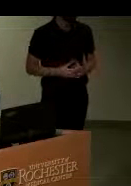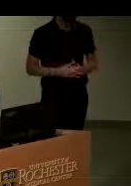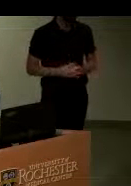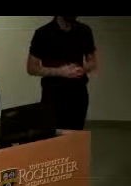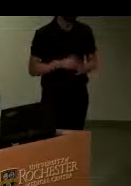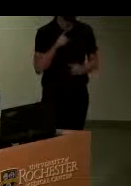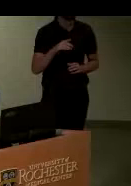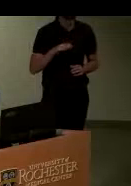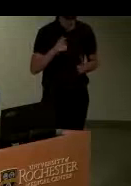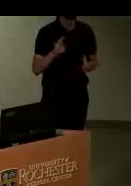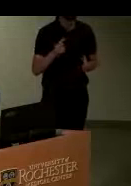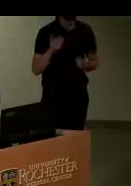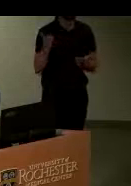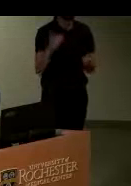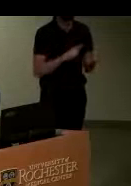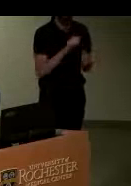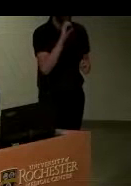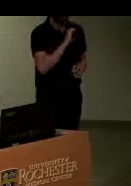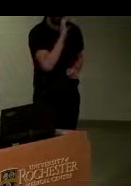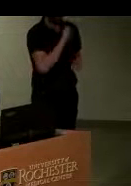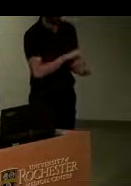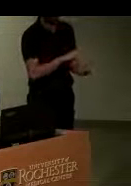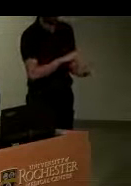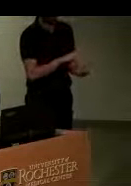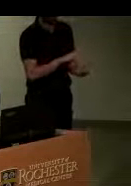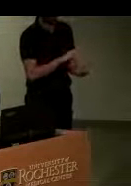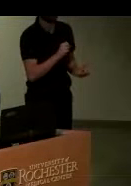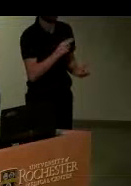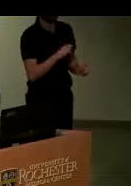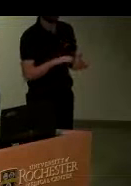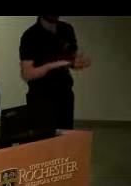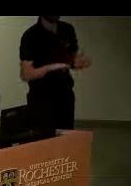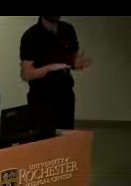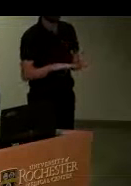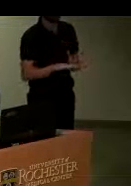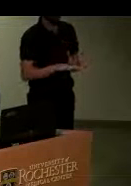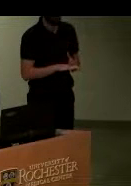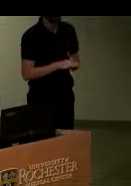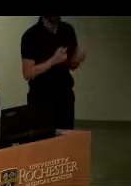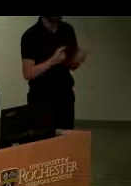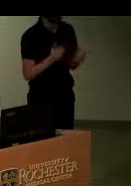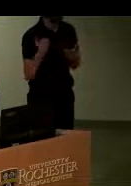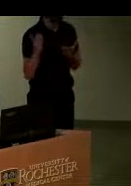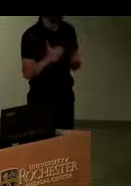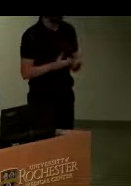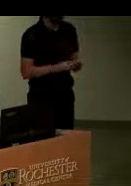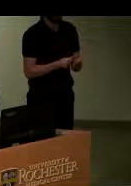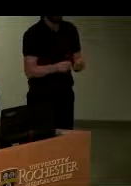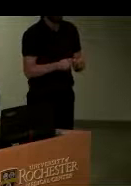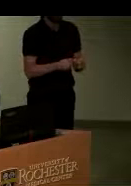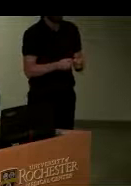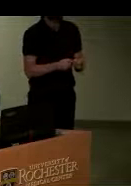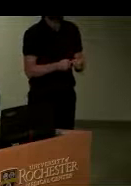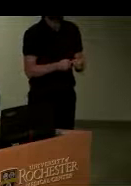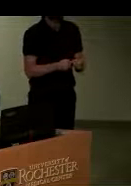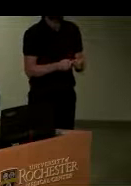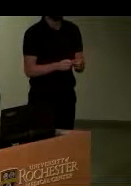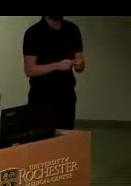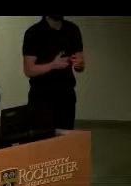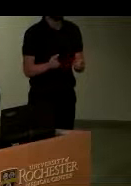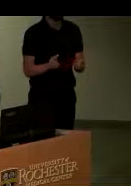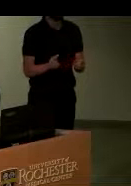have them take her down to the cafeteria because she needs a break from the hospital room and buy her dessert. And you search her